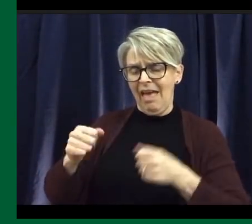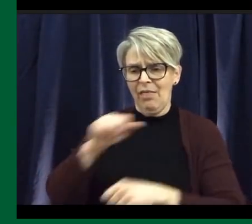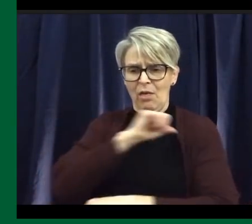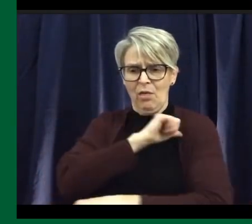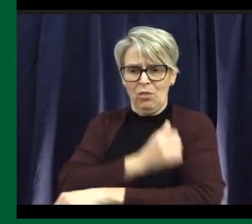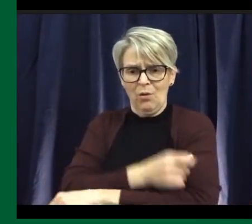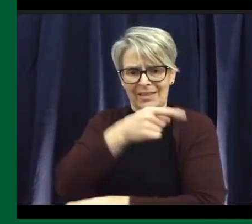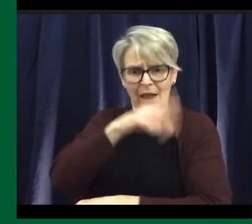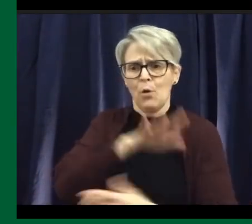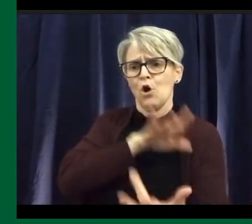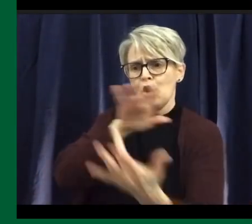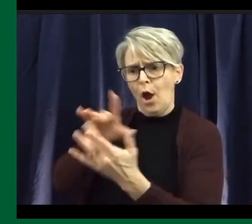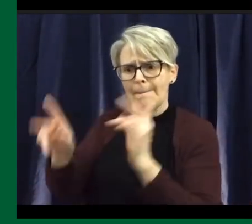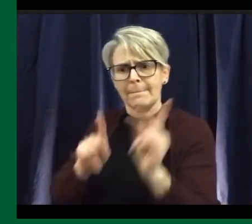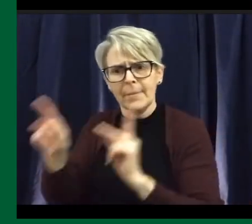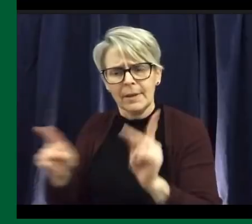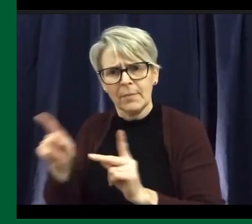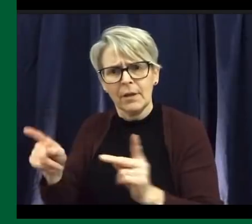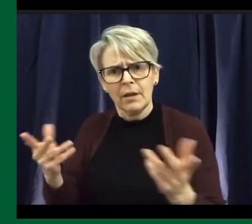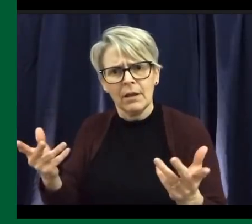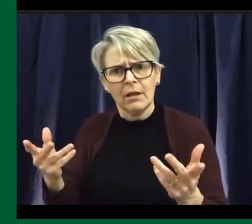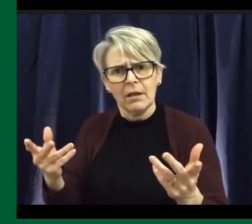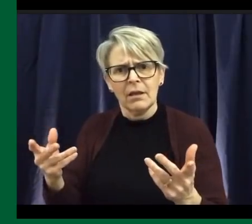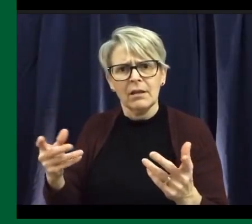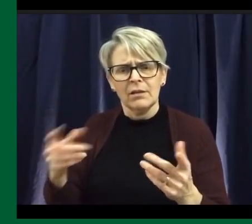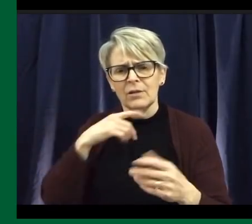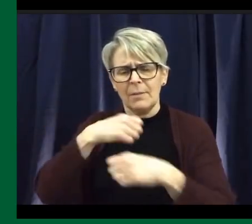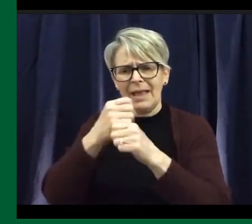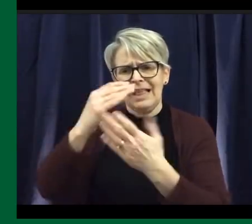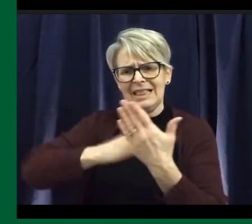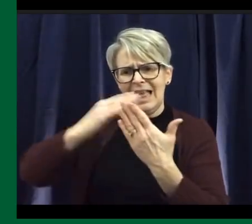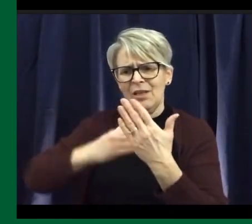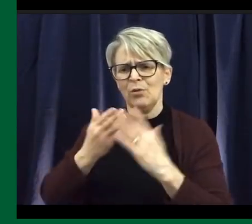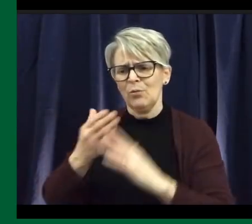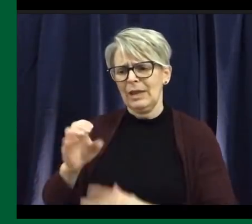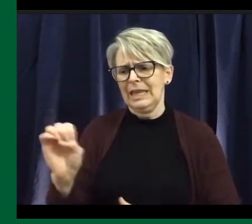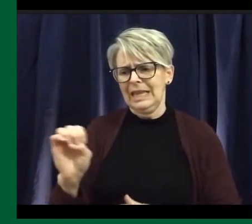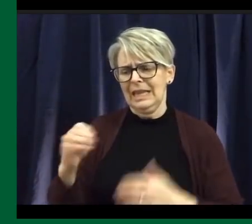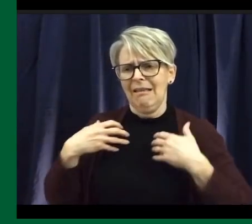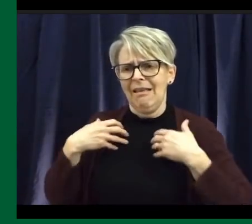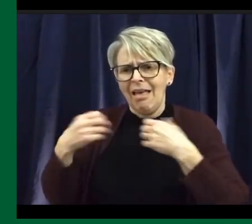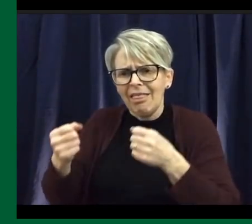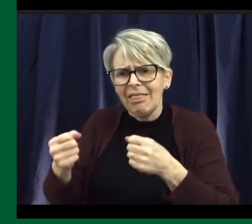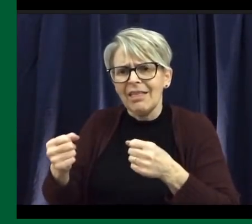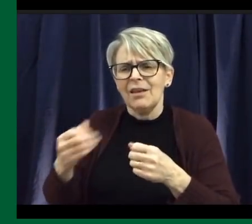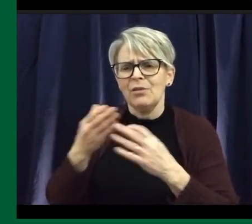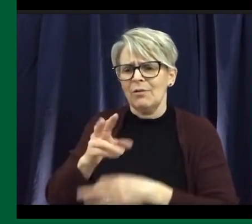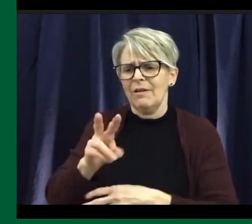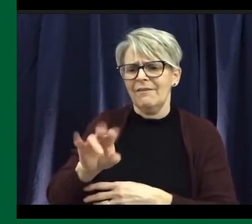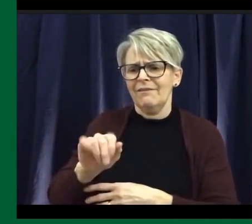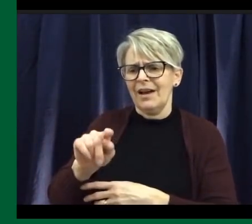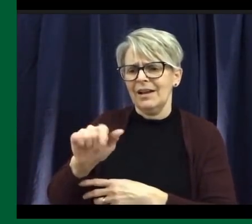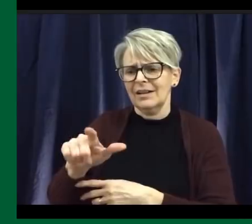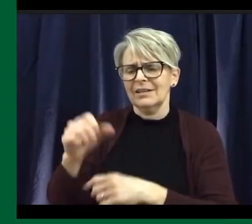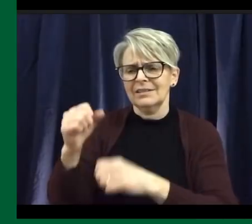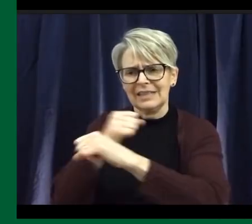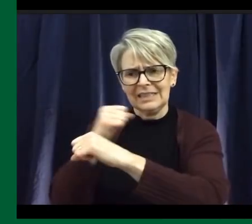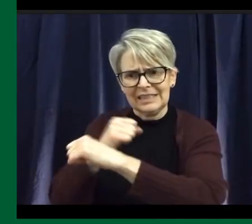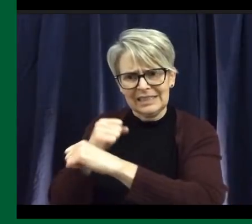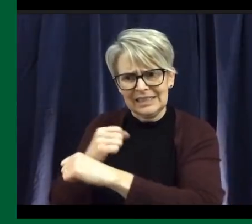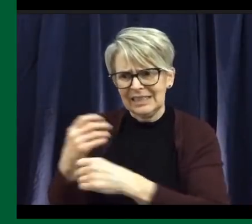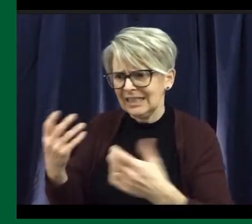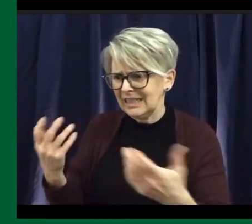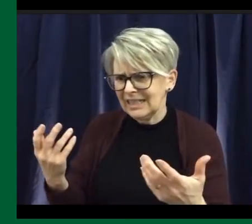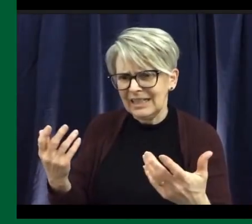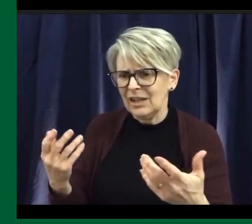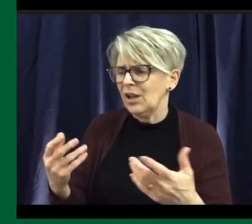people, essentially saying, you know, we're creating these lists through eHealth and through vital statistics and so forth. Don't call